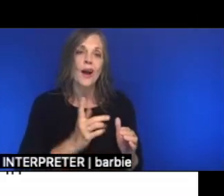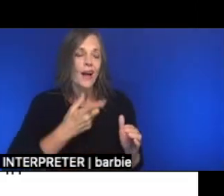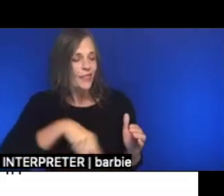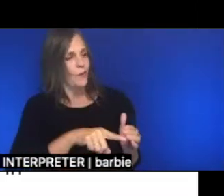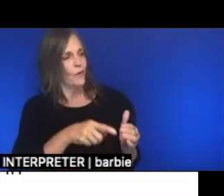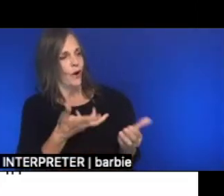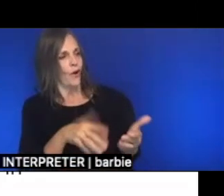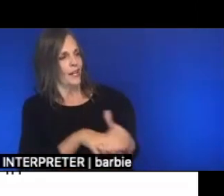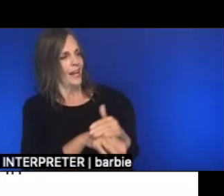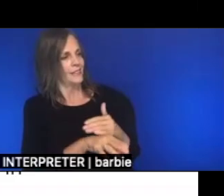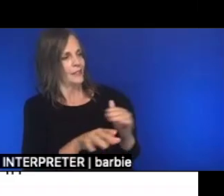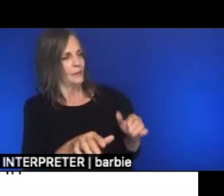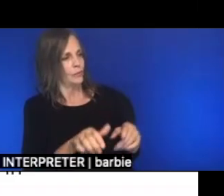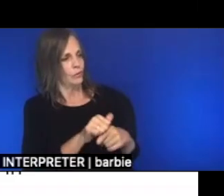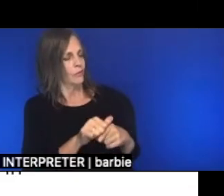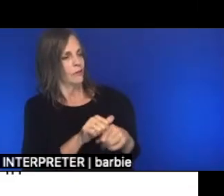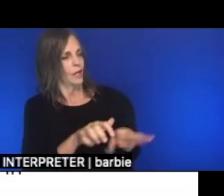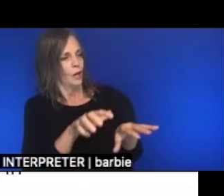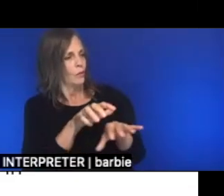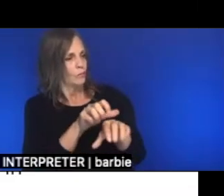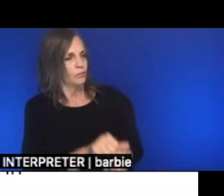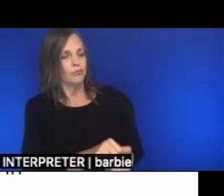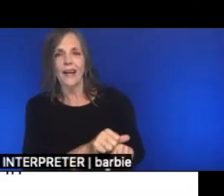accessible practices, and that's why I decided to